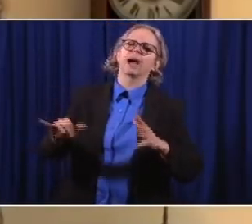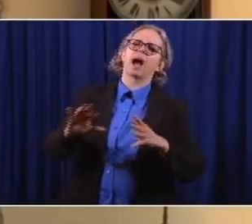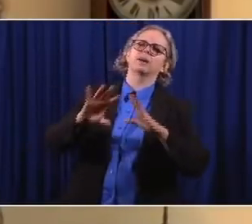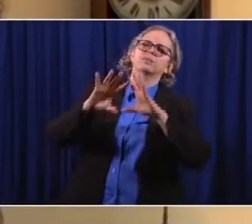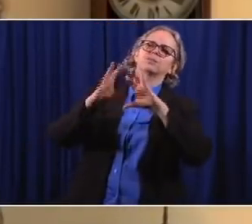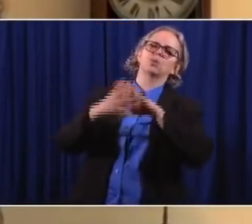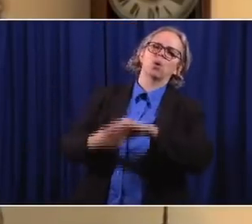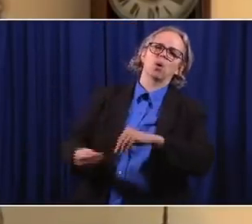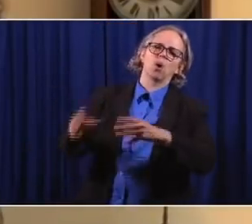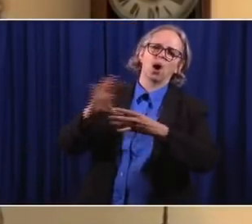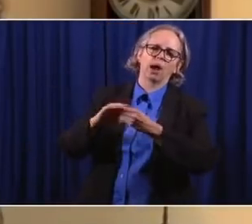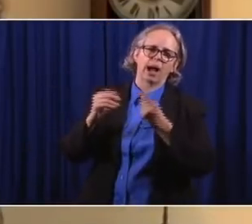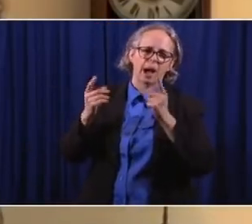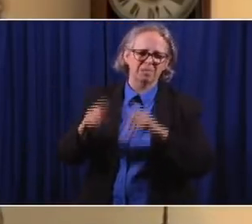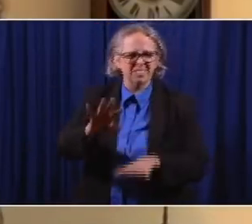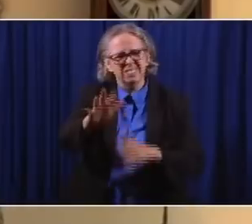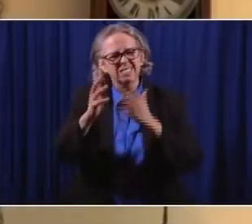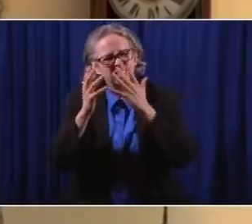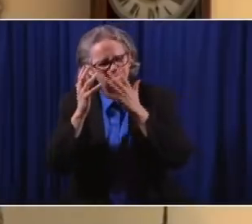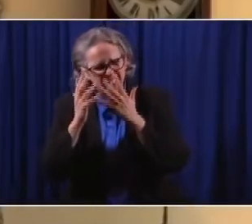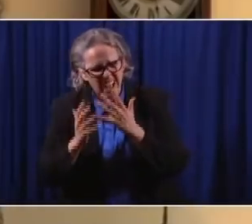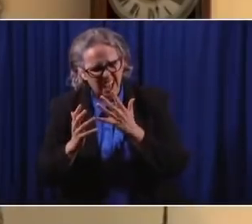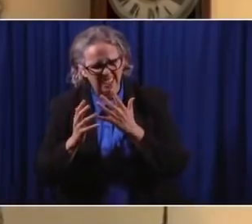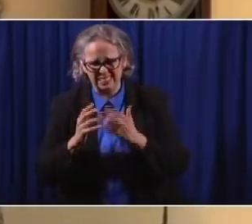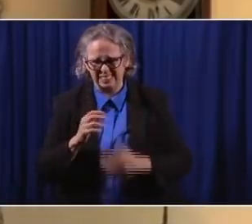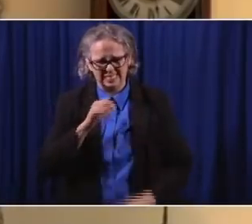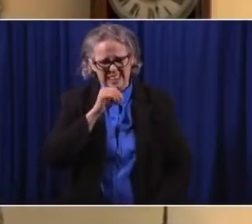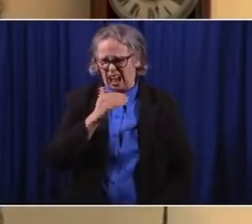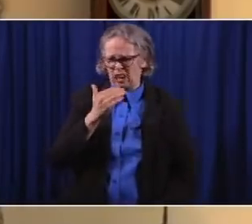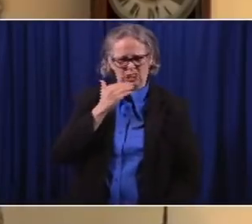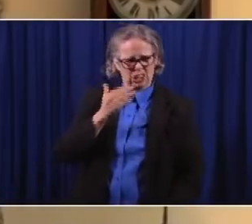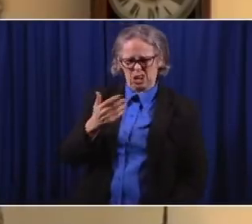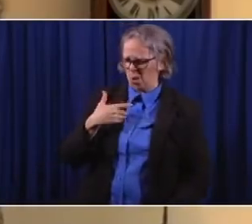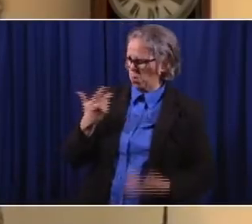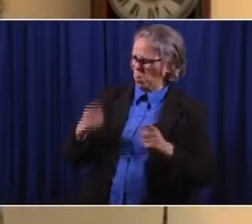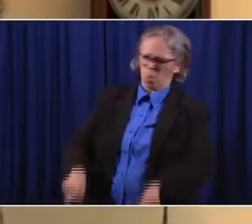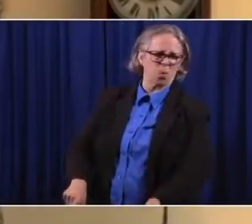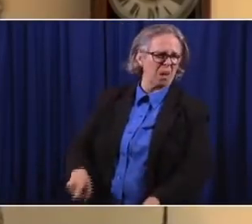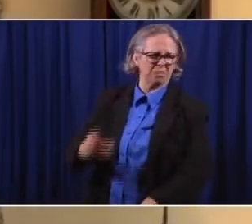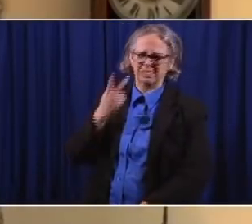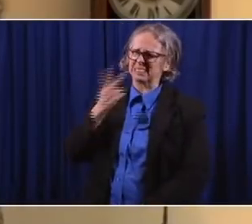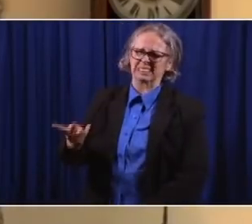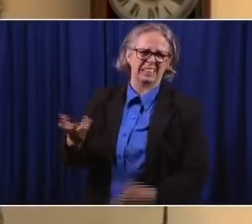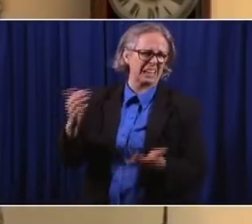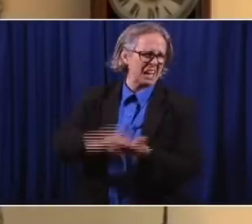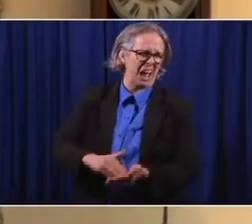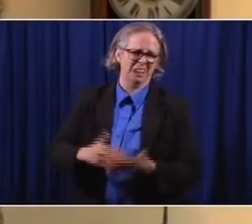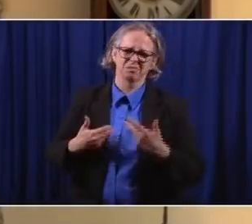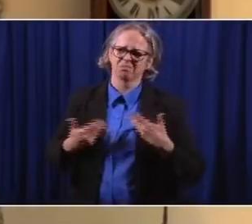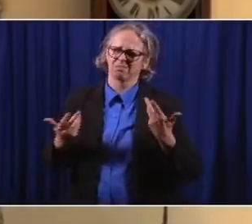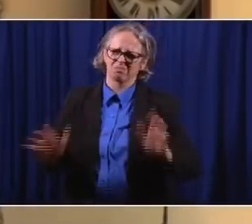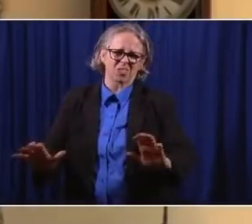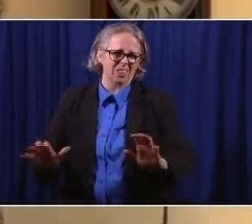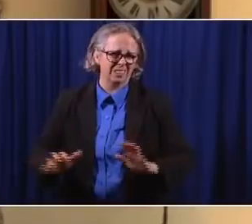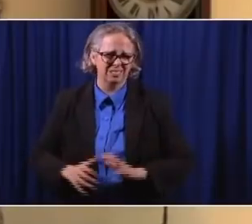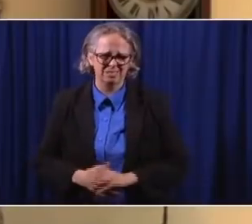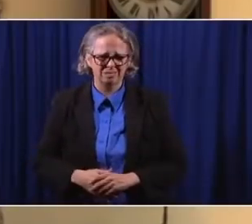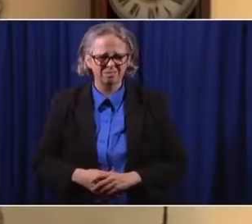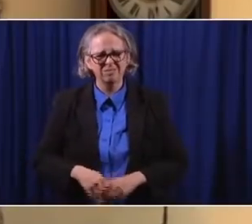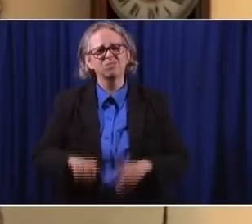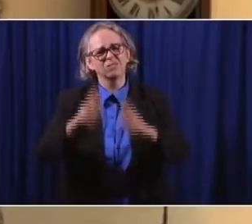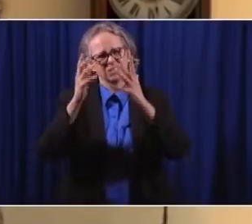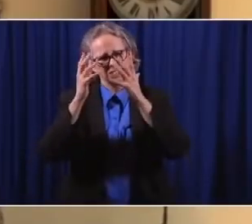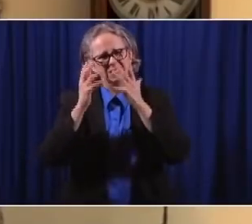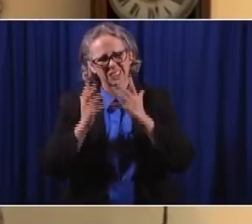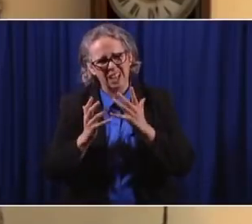unfortunate, very unpleasant to look at. No one wants to see that happen. And, it's sad when we see